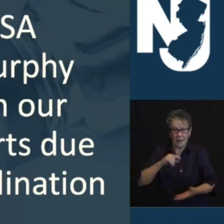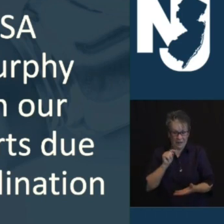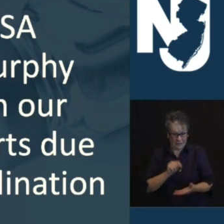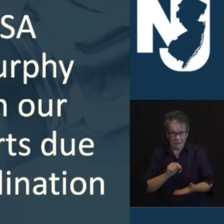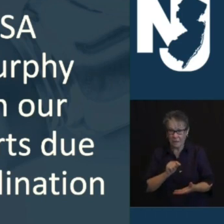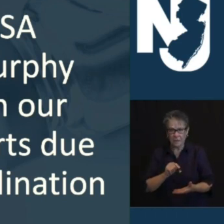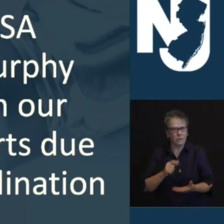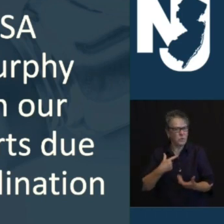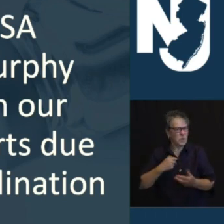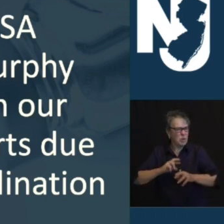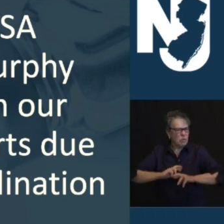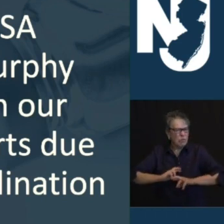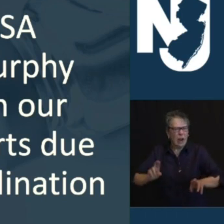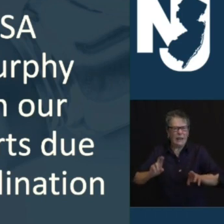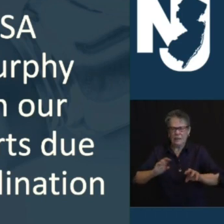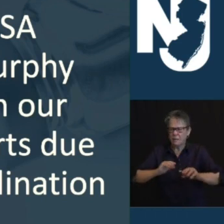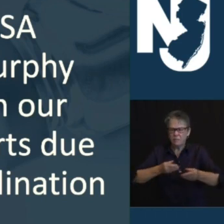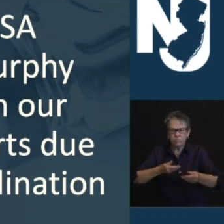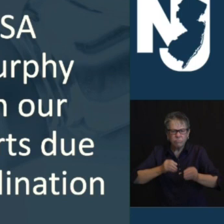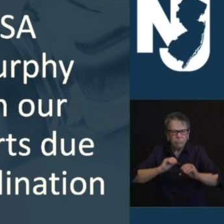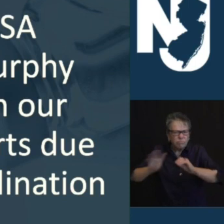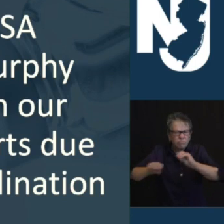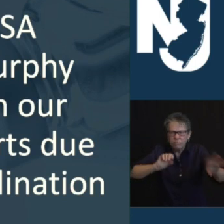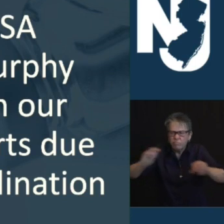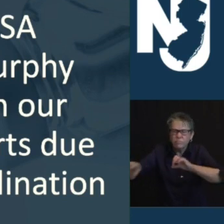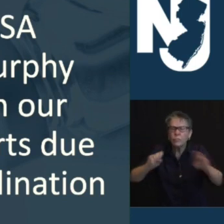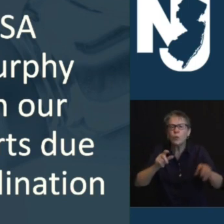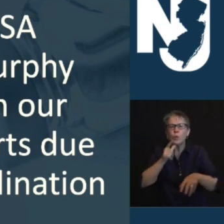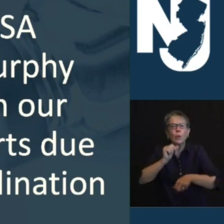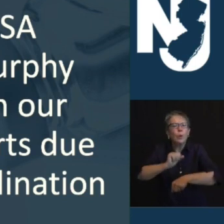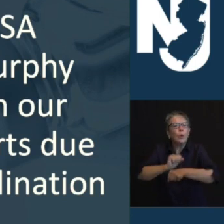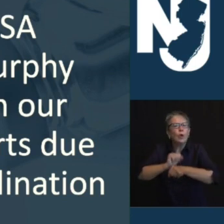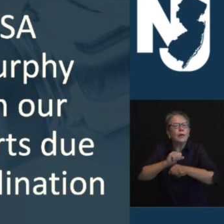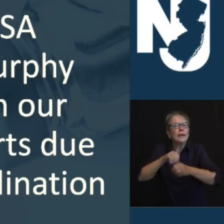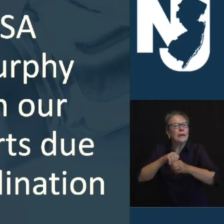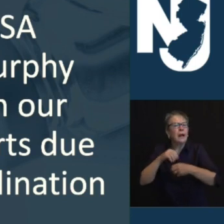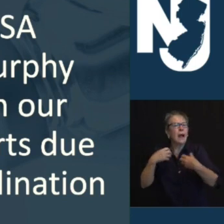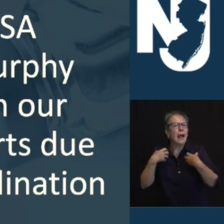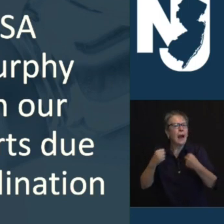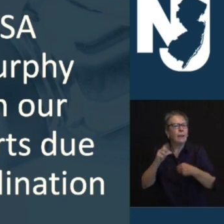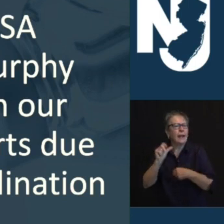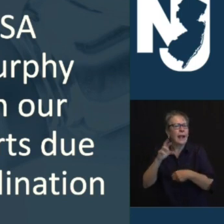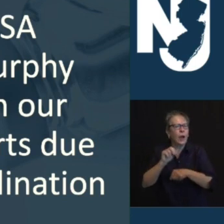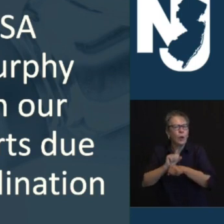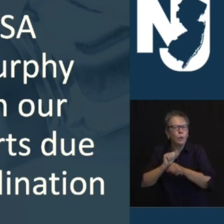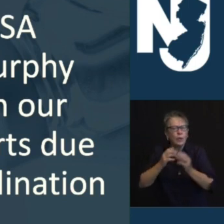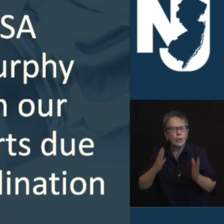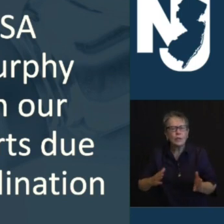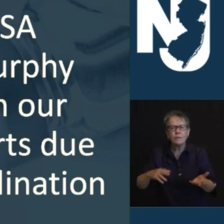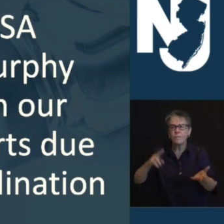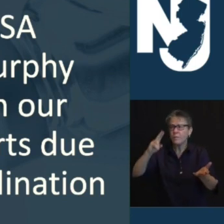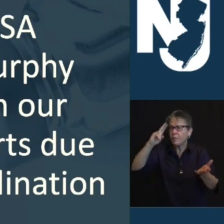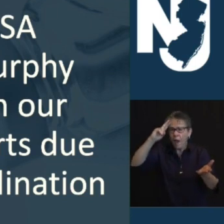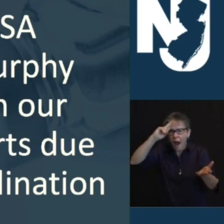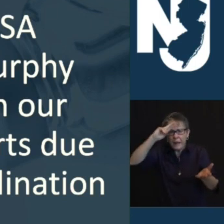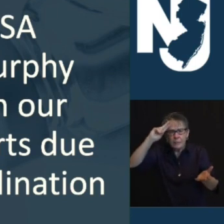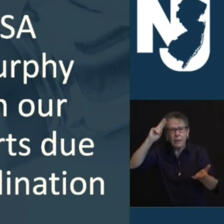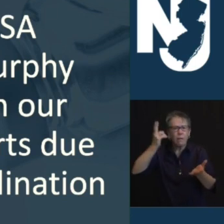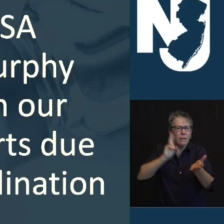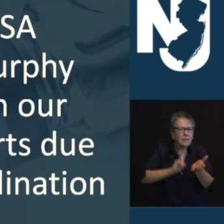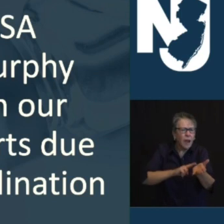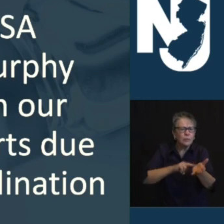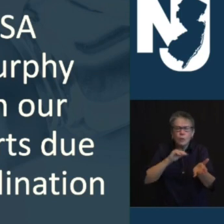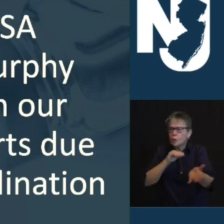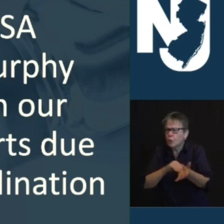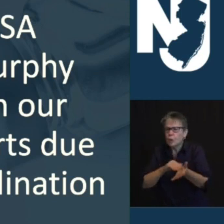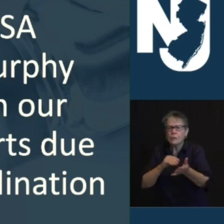receive a vaccination, and Judy is already working with our hospital leaders to prepare for this. The healthcare experts we have convened